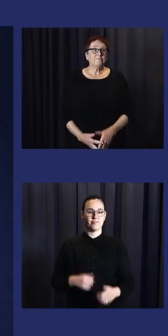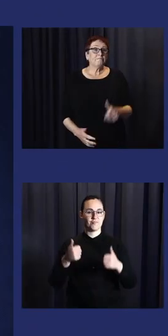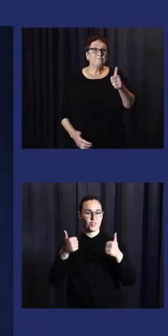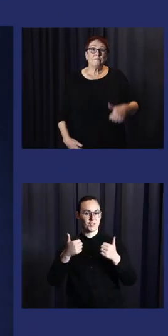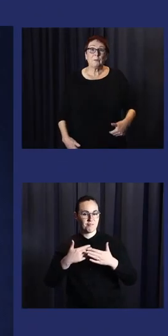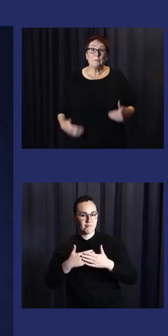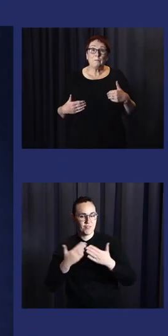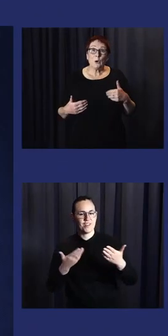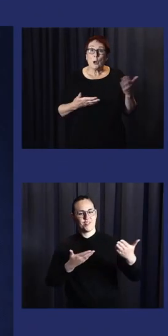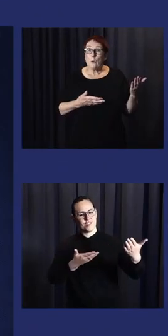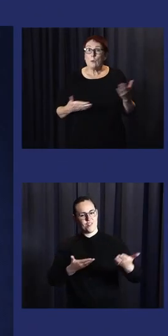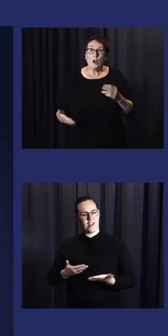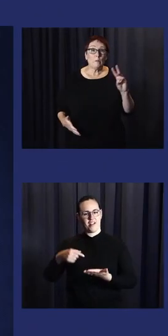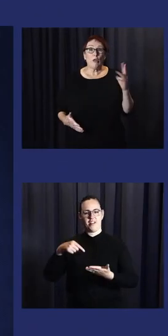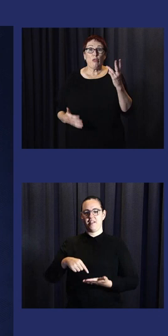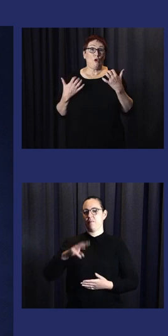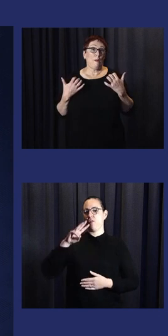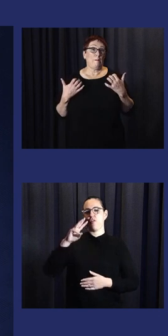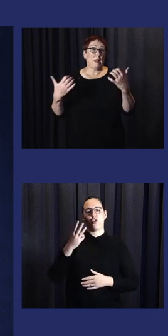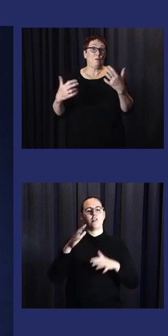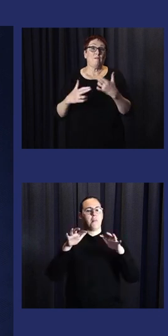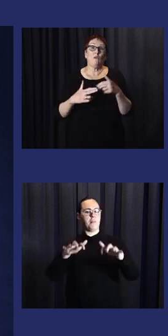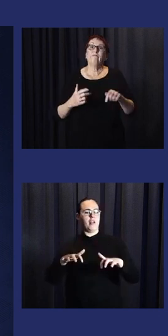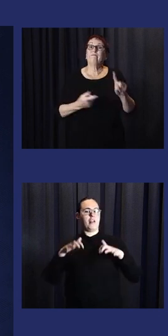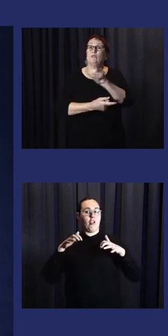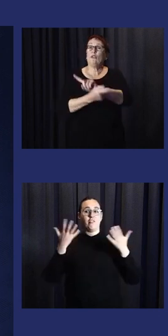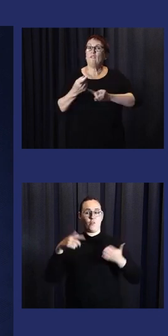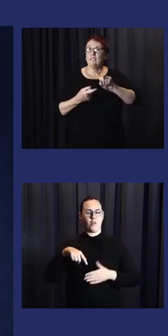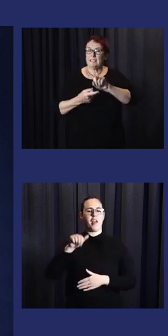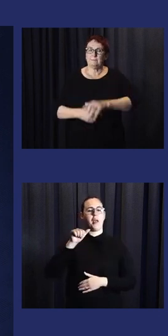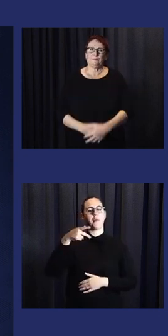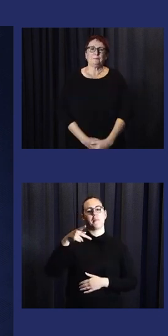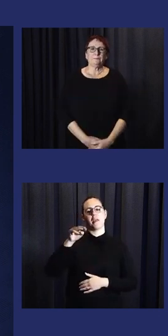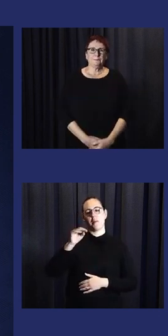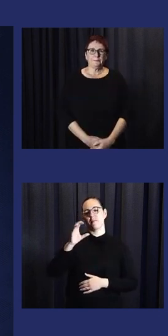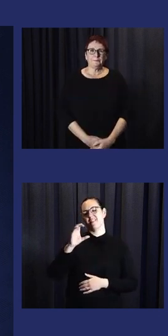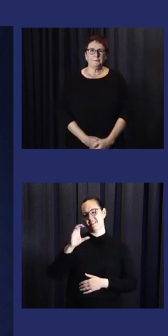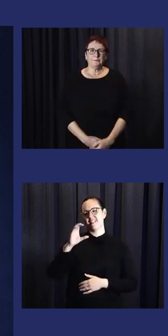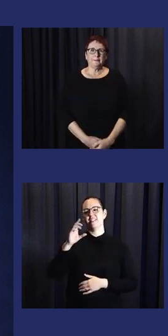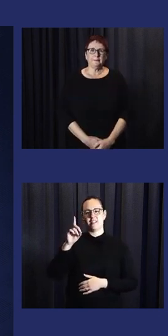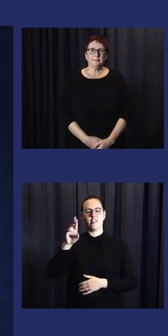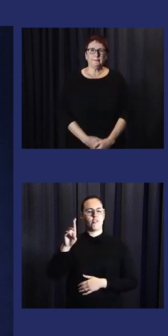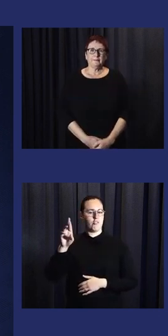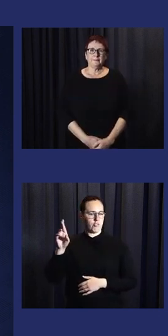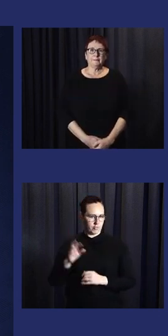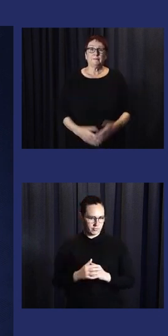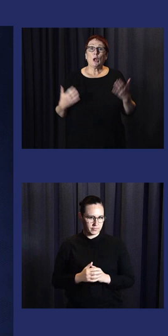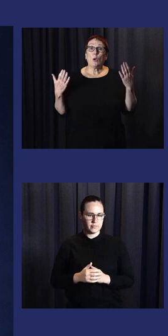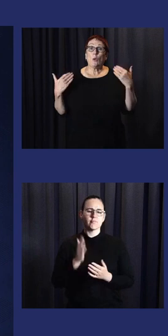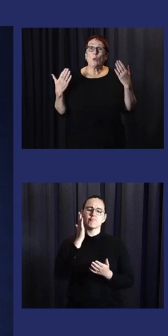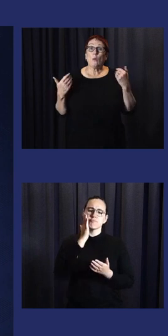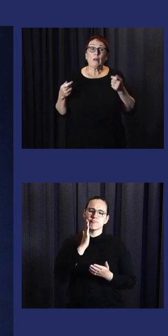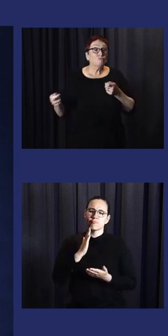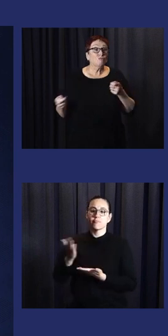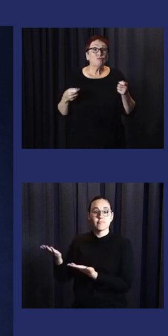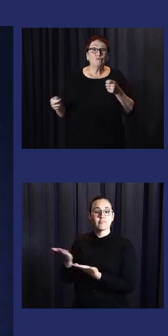Good morning and welcome to the third plenary session of the Asia-Pacific Ministerial Conference on Disaster Risk Reduction. Please welcome our host